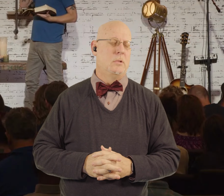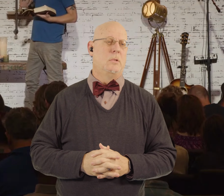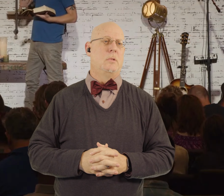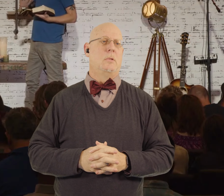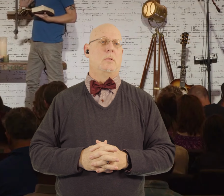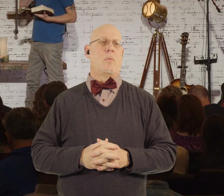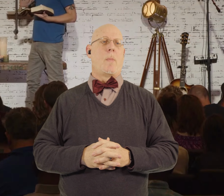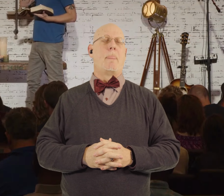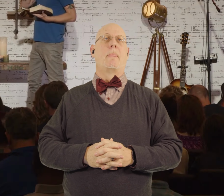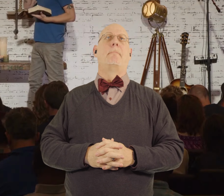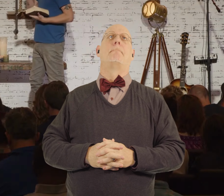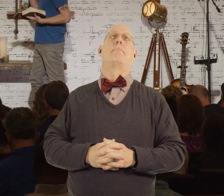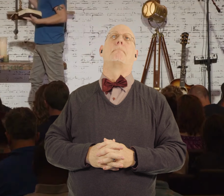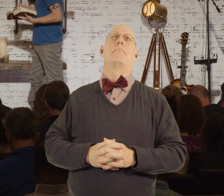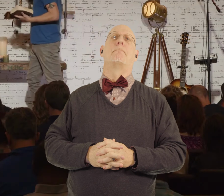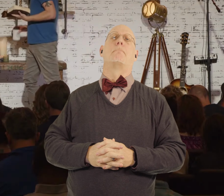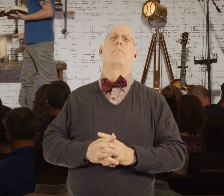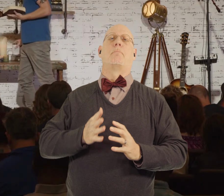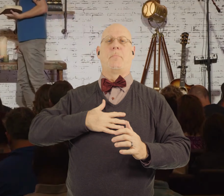deal?